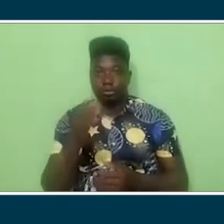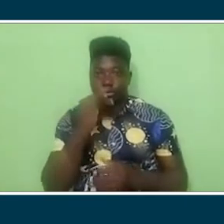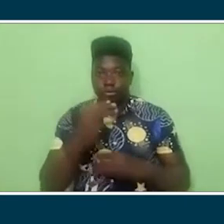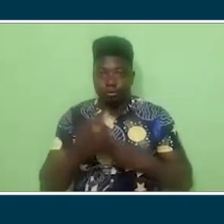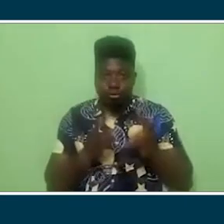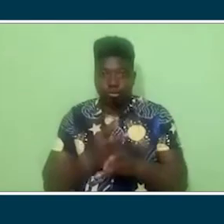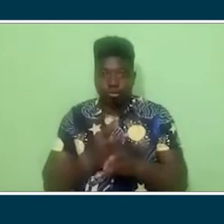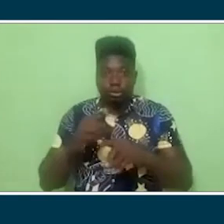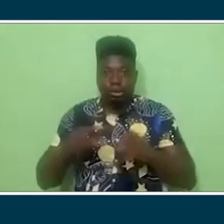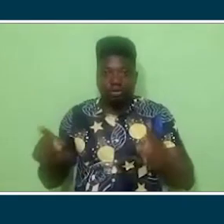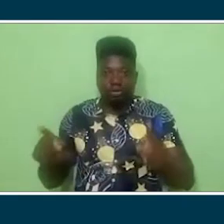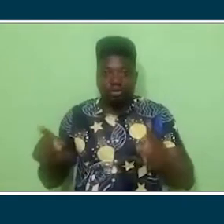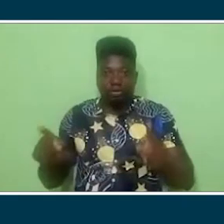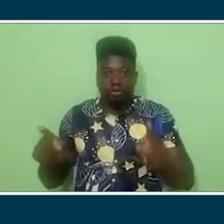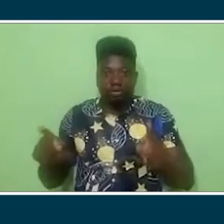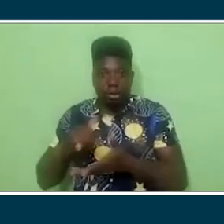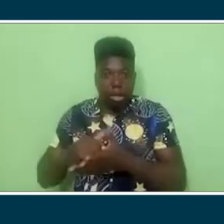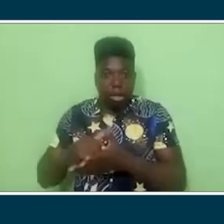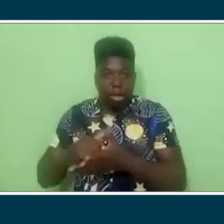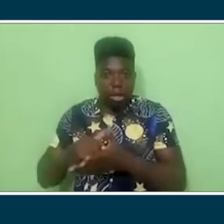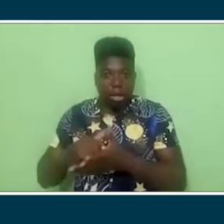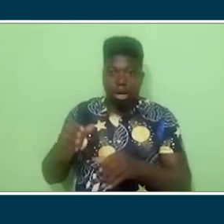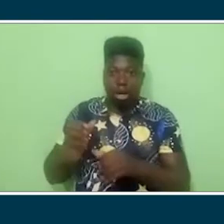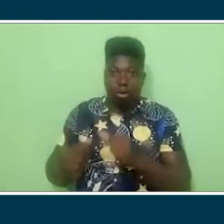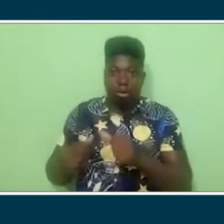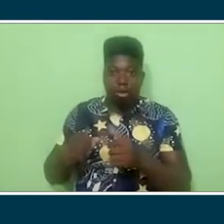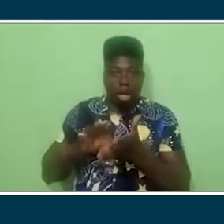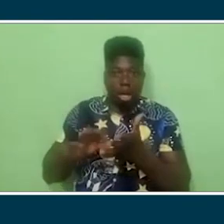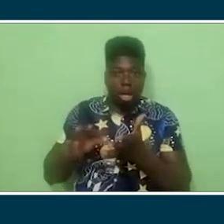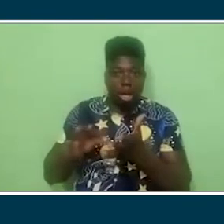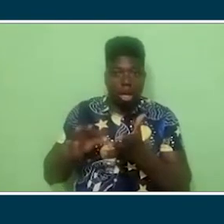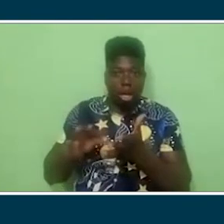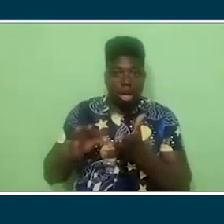accountability based, versus